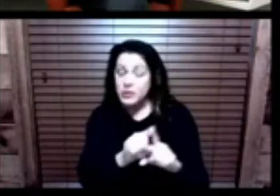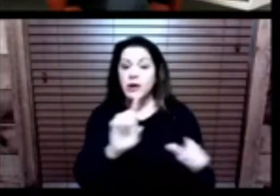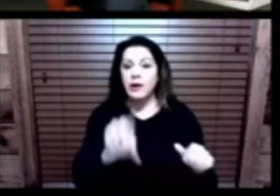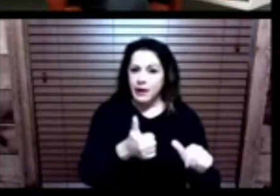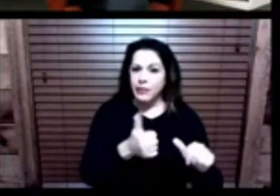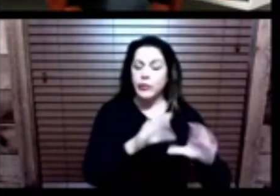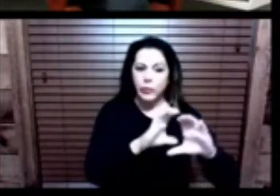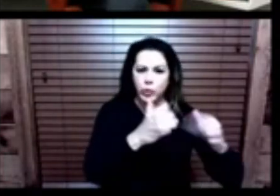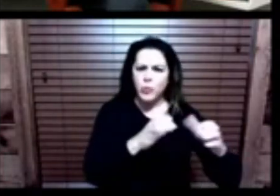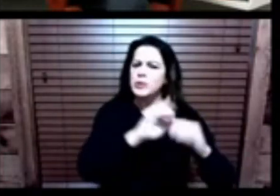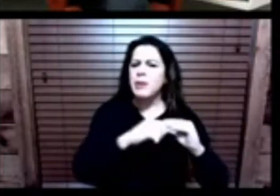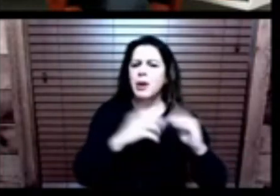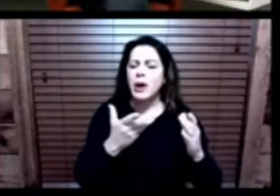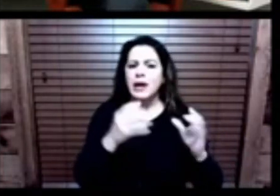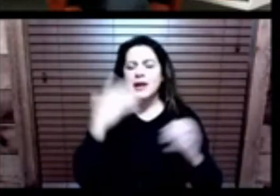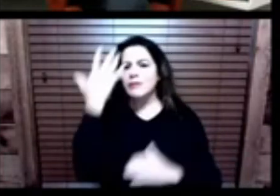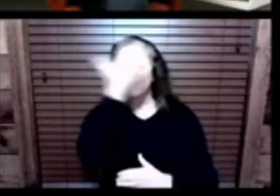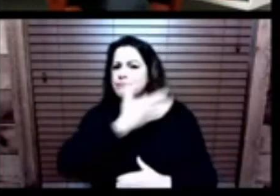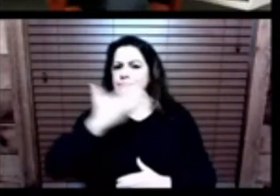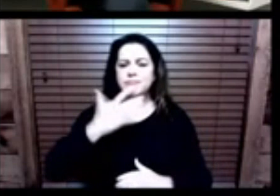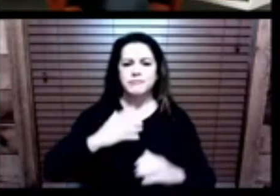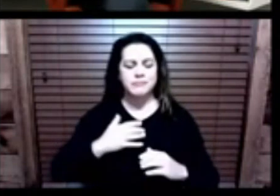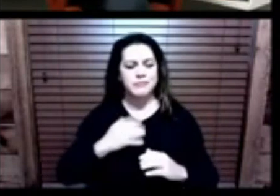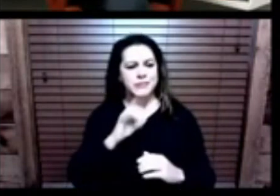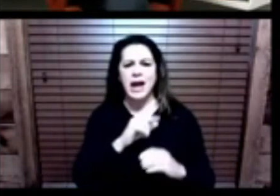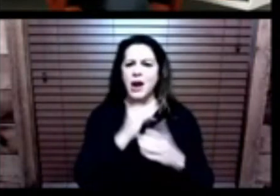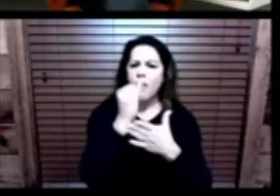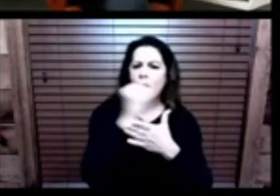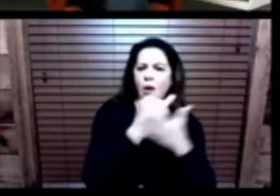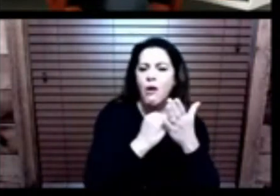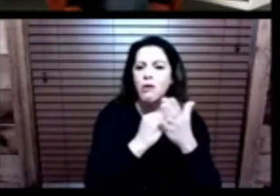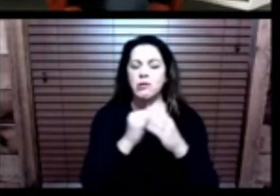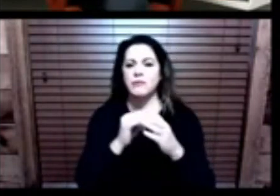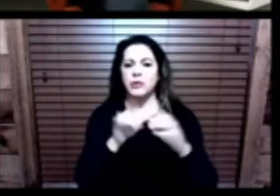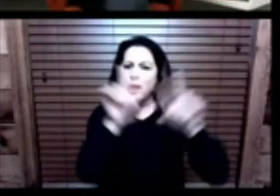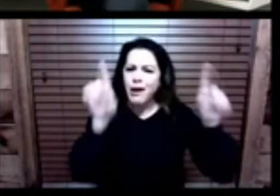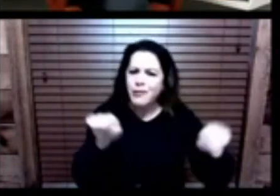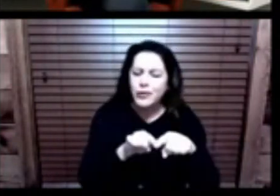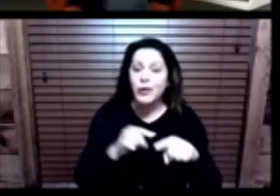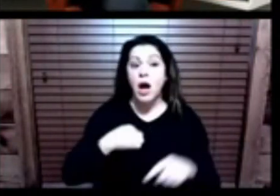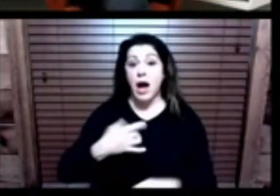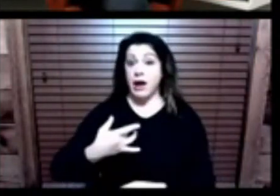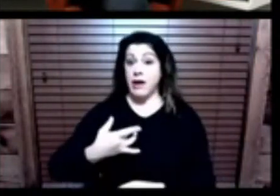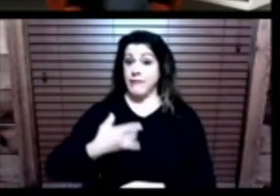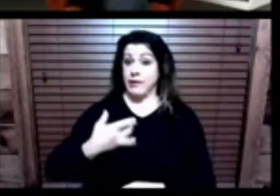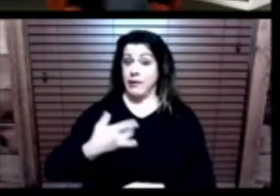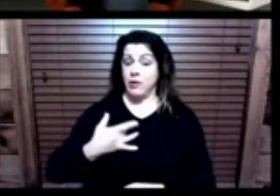image, and the artwork of the covers, because I know how I felt when I would look at,